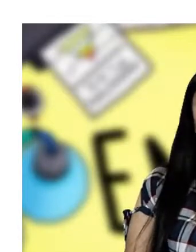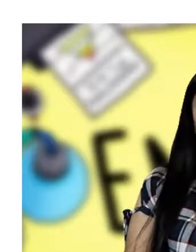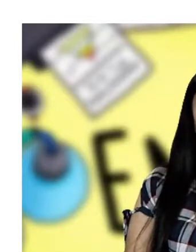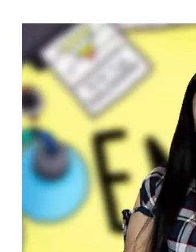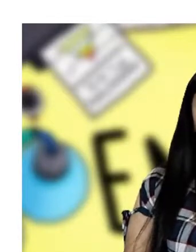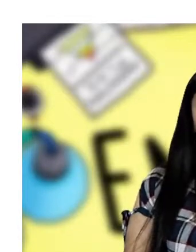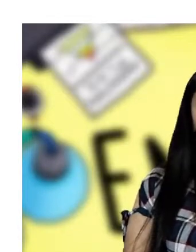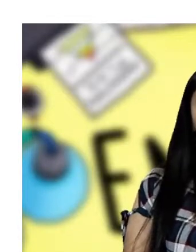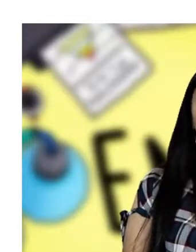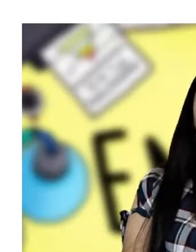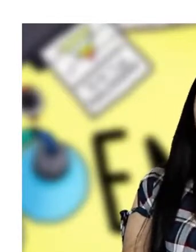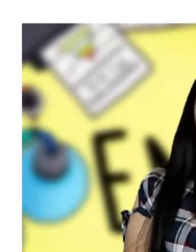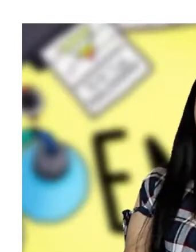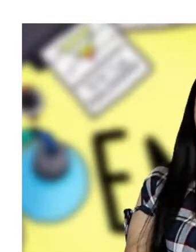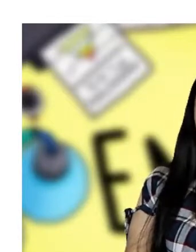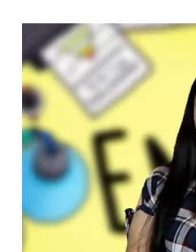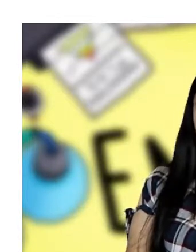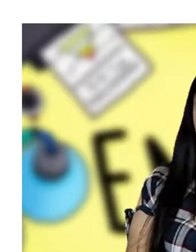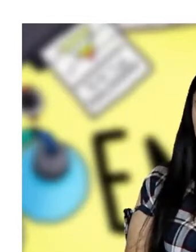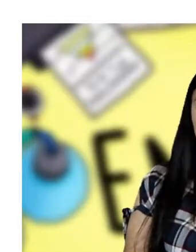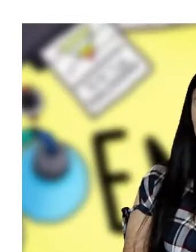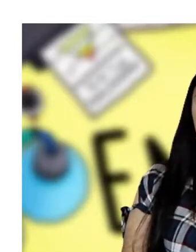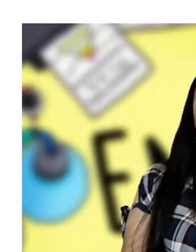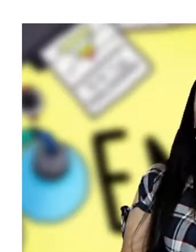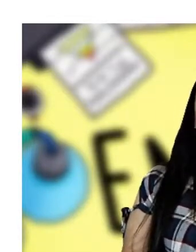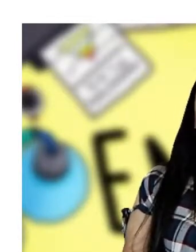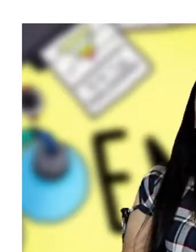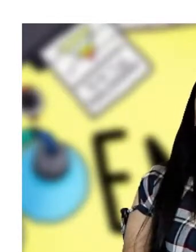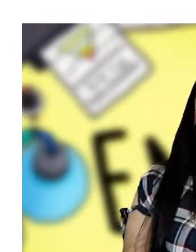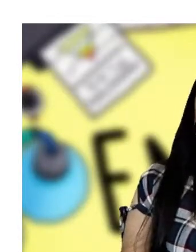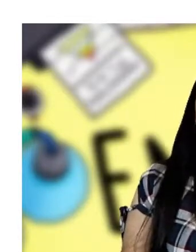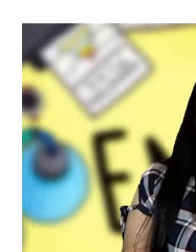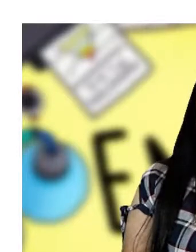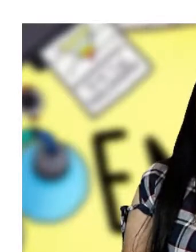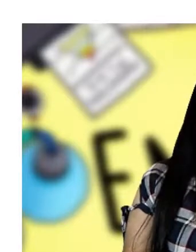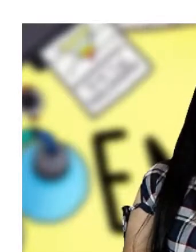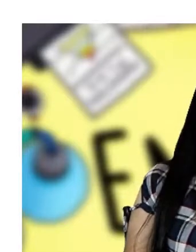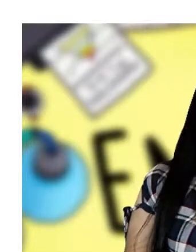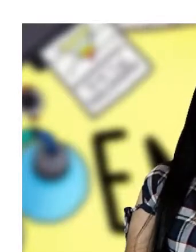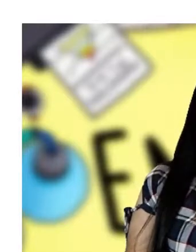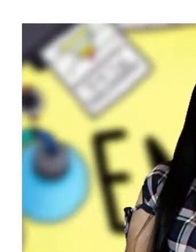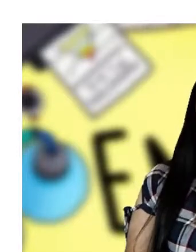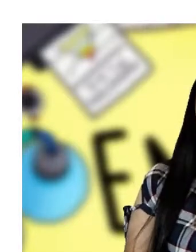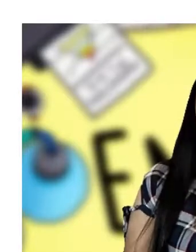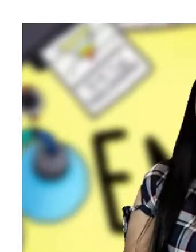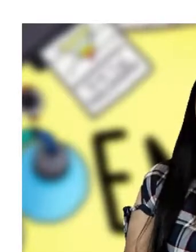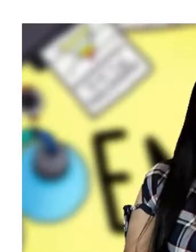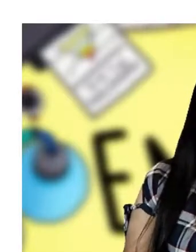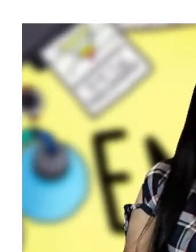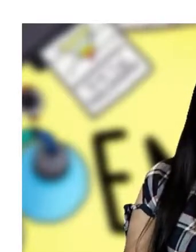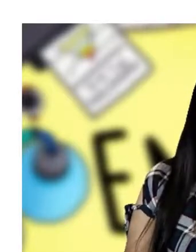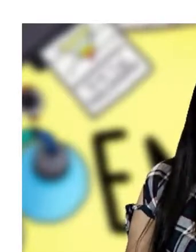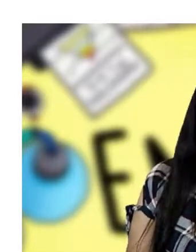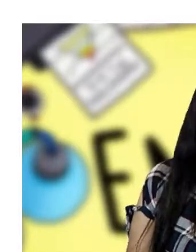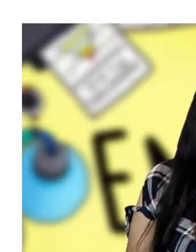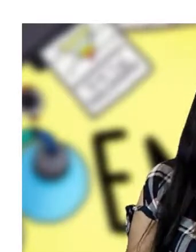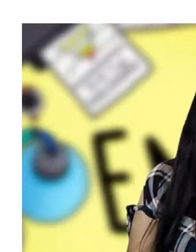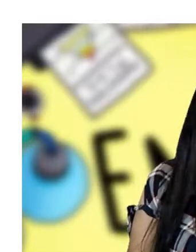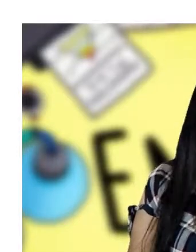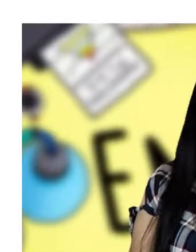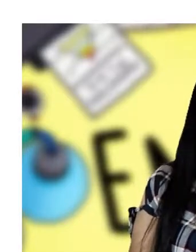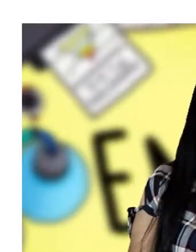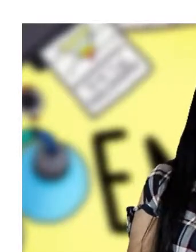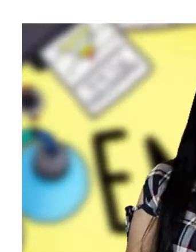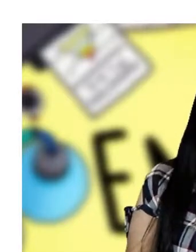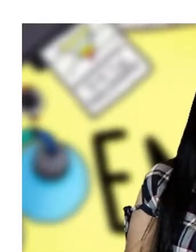is the correct structure to give suggestions. Ok, chicos, espero que todos después de esta masterclass